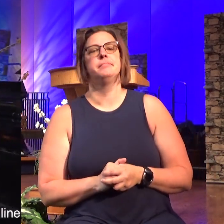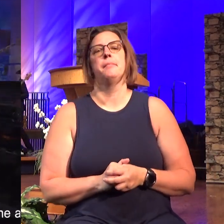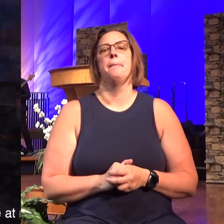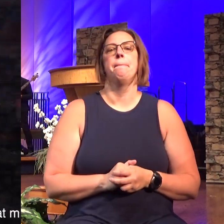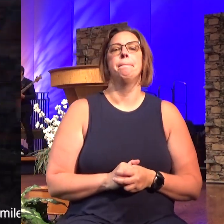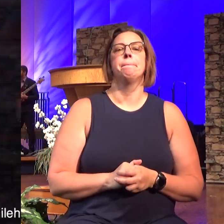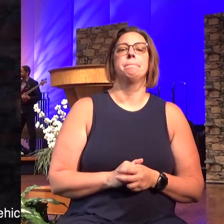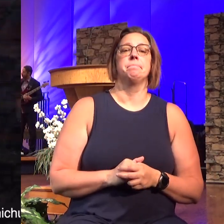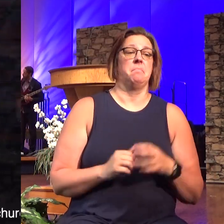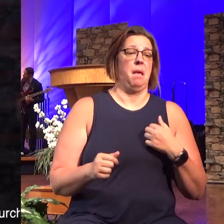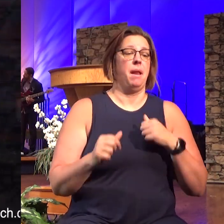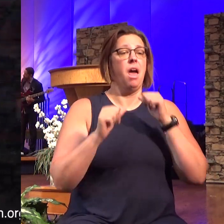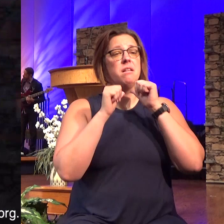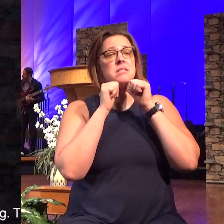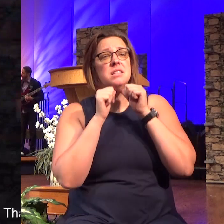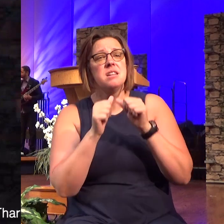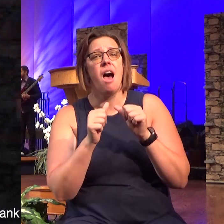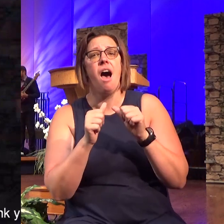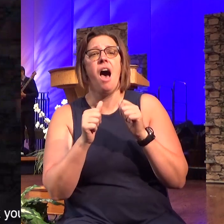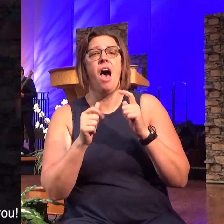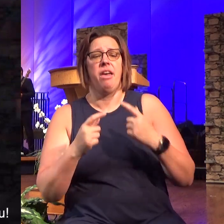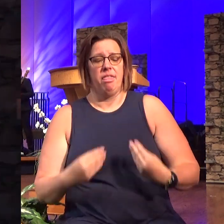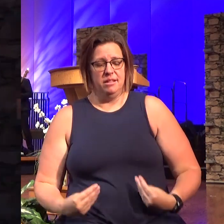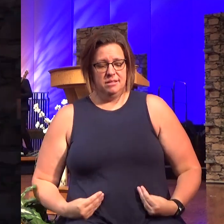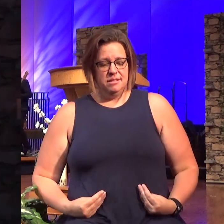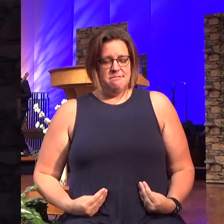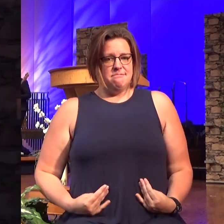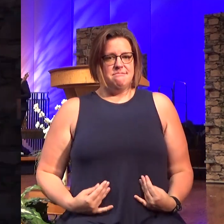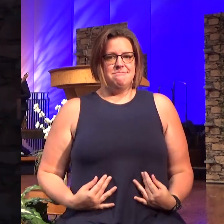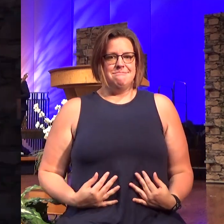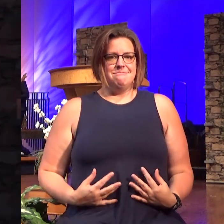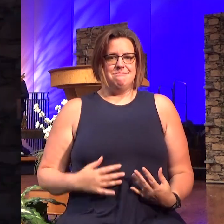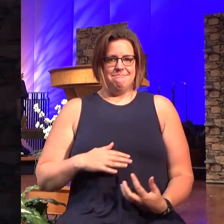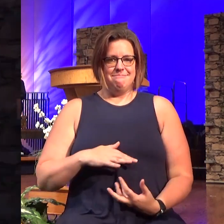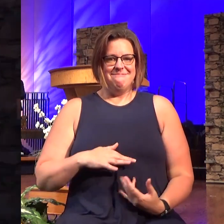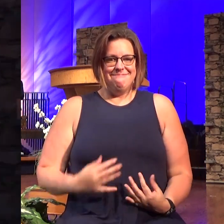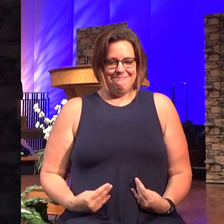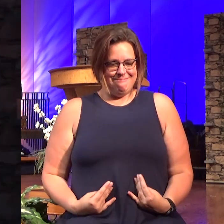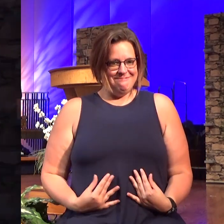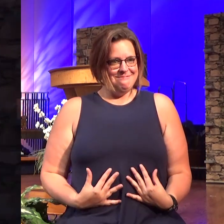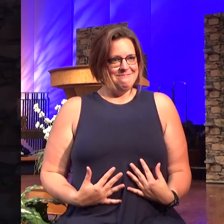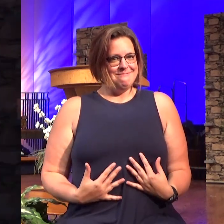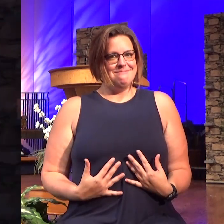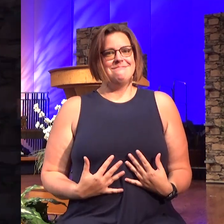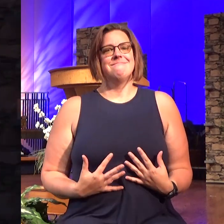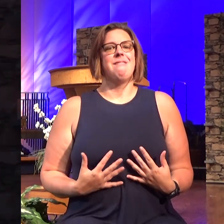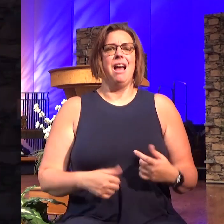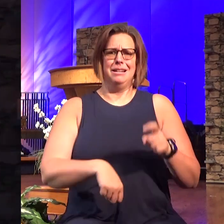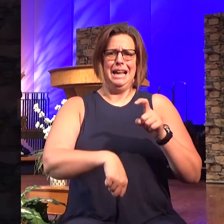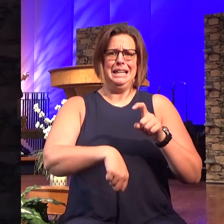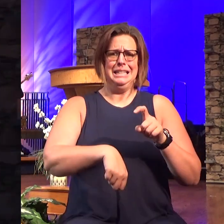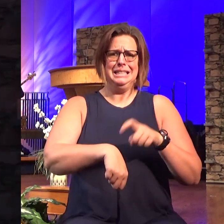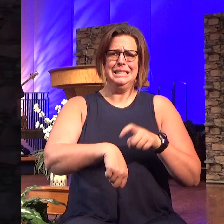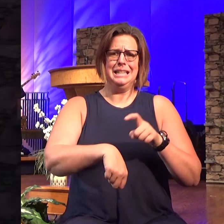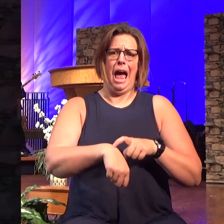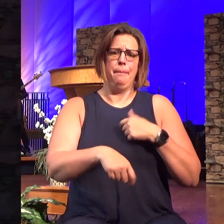But I can't deny this stirring deep inside me. I know it's time to stop